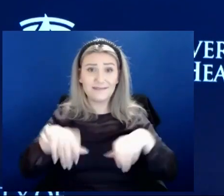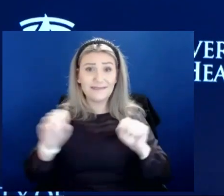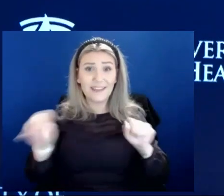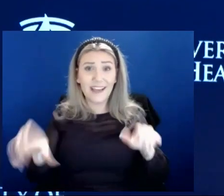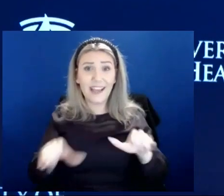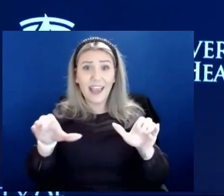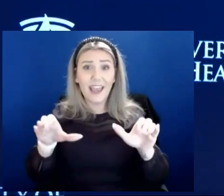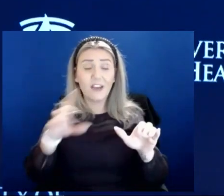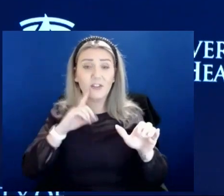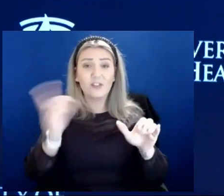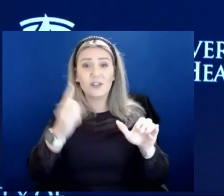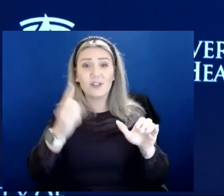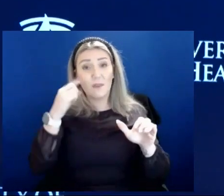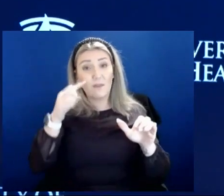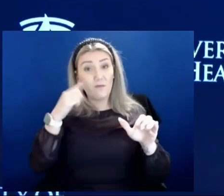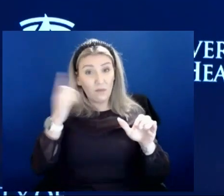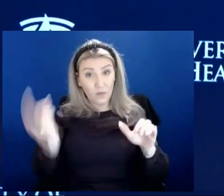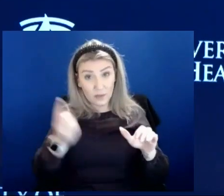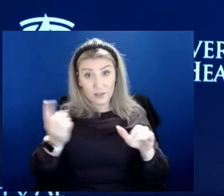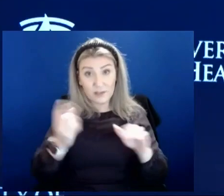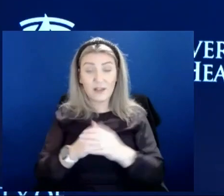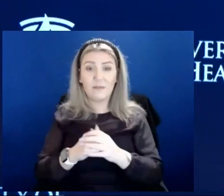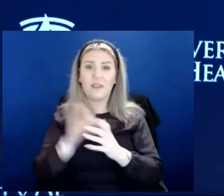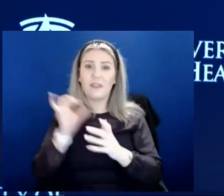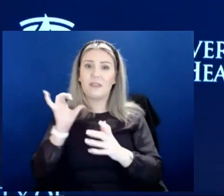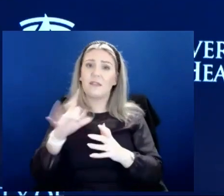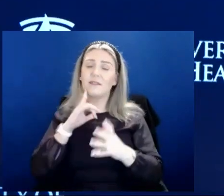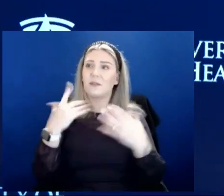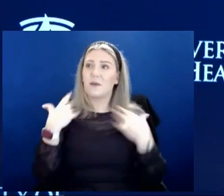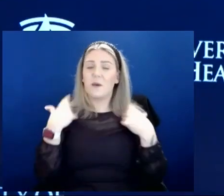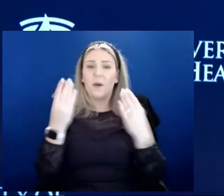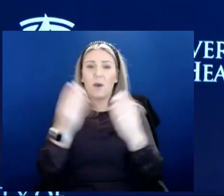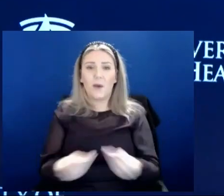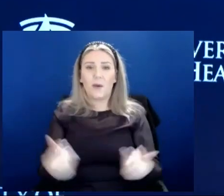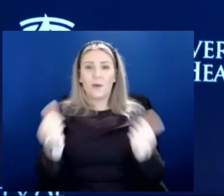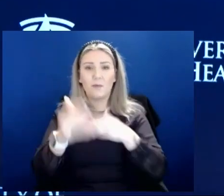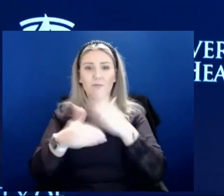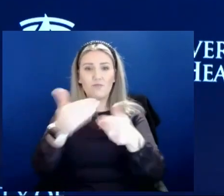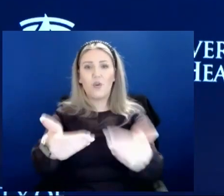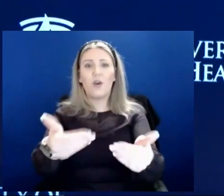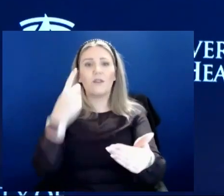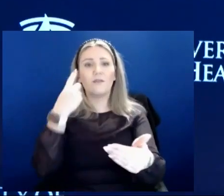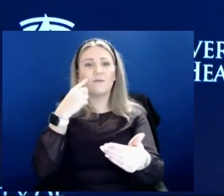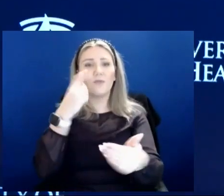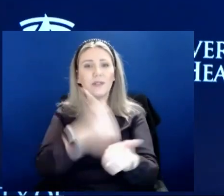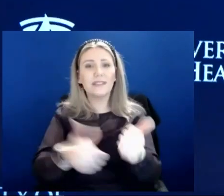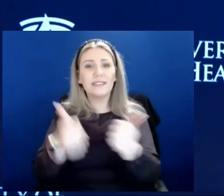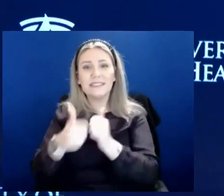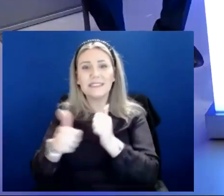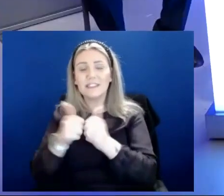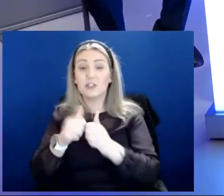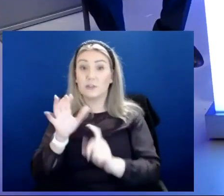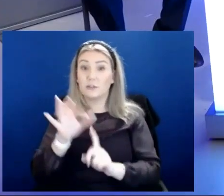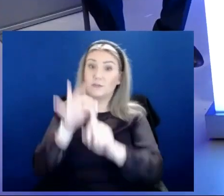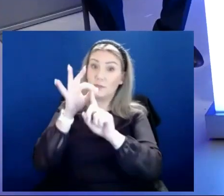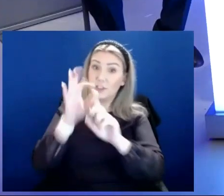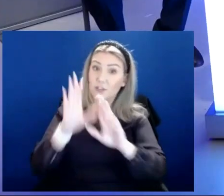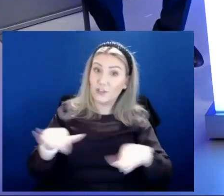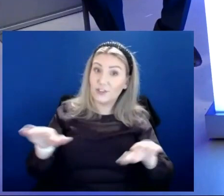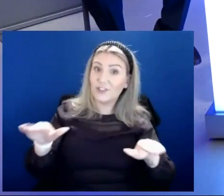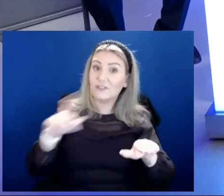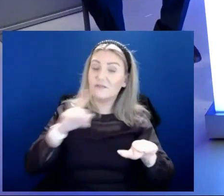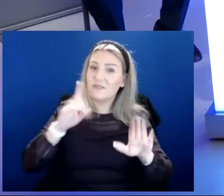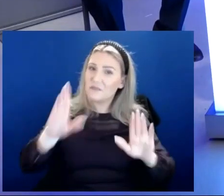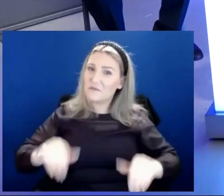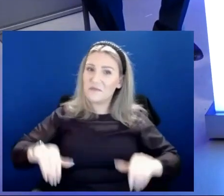for someone, is an incredibly healing process for each of us, especially children. That raises good adults. Good,